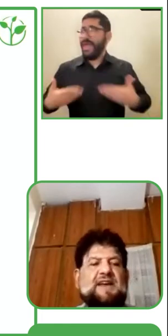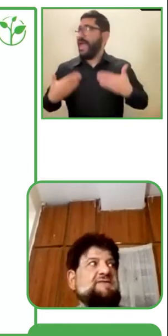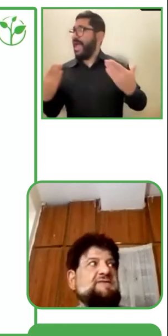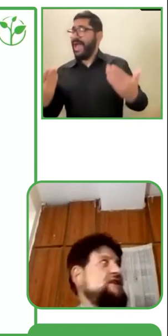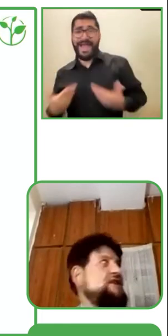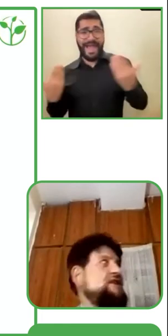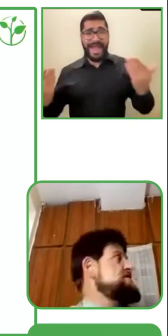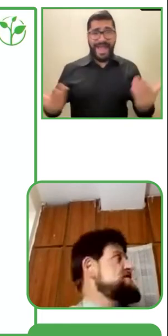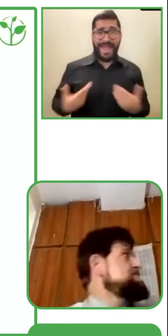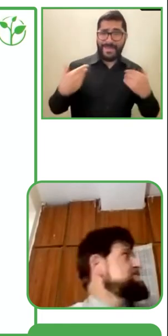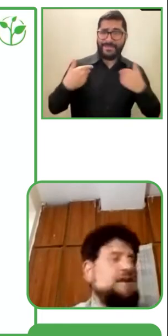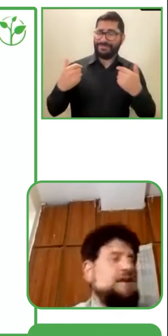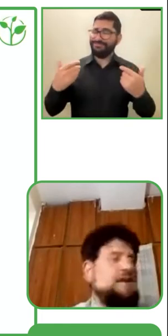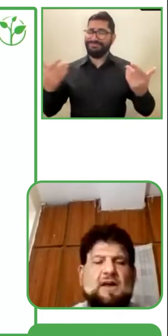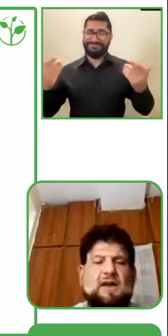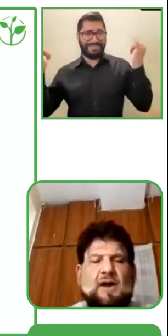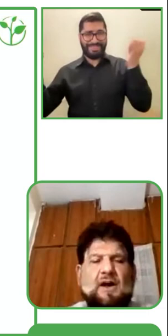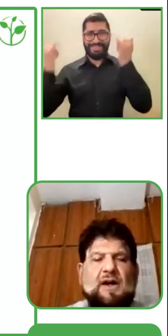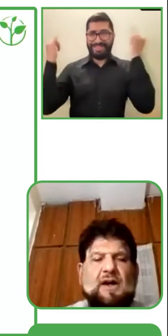of